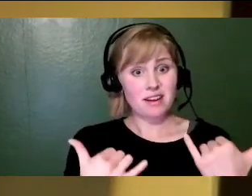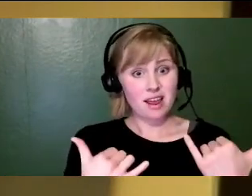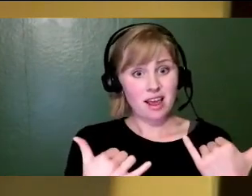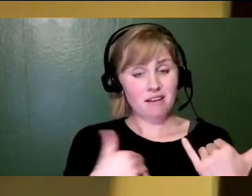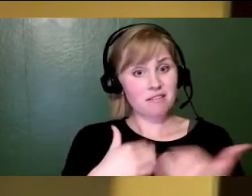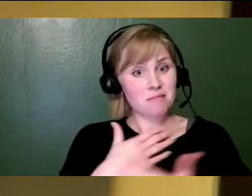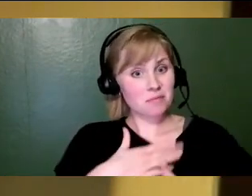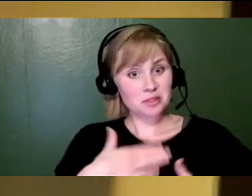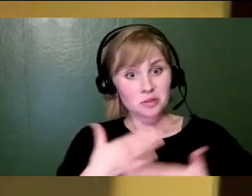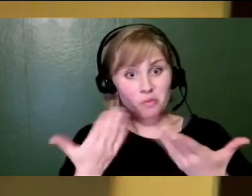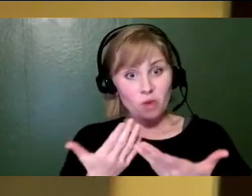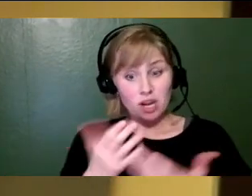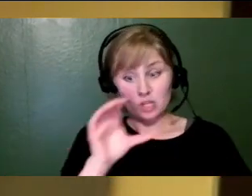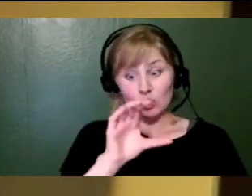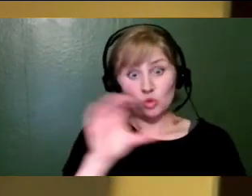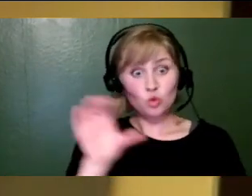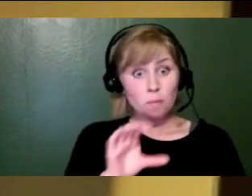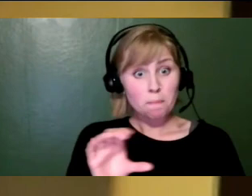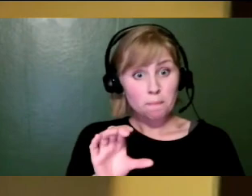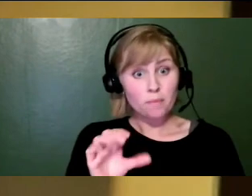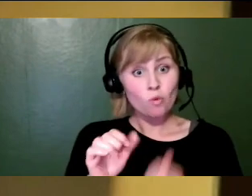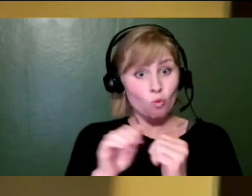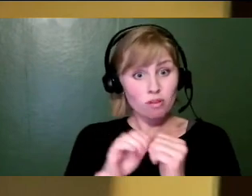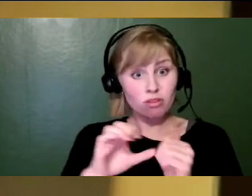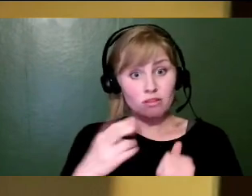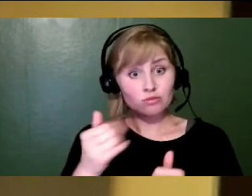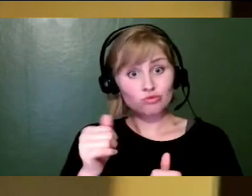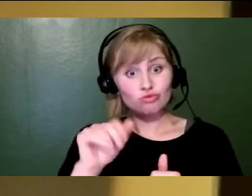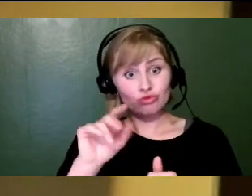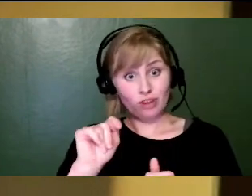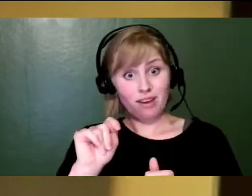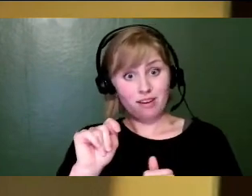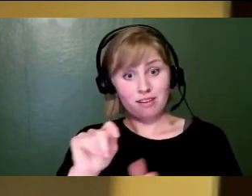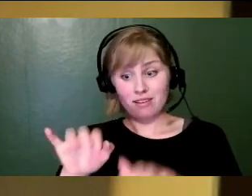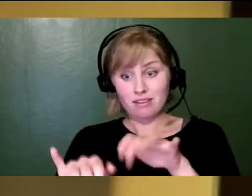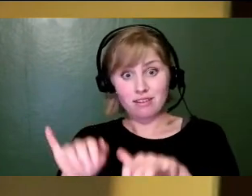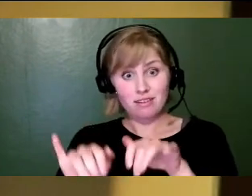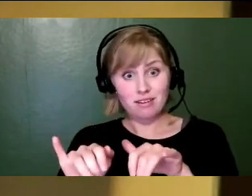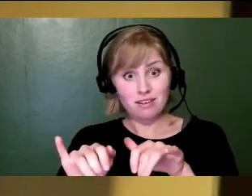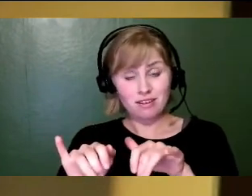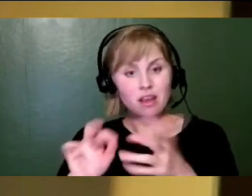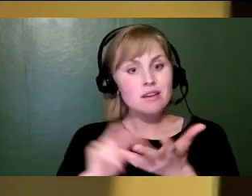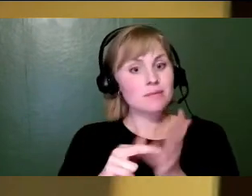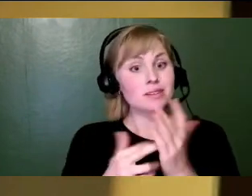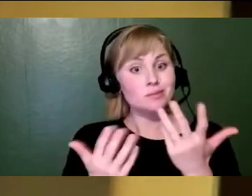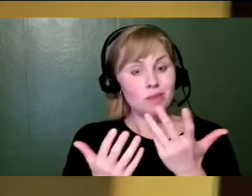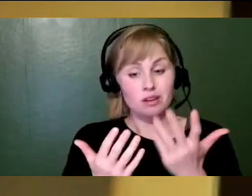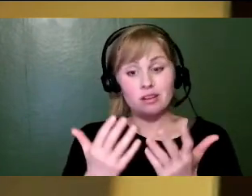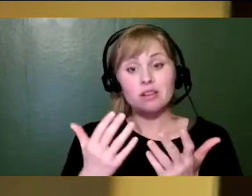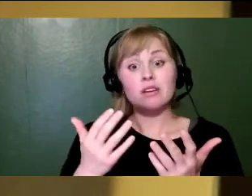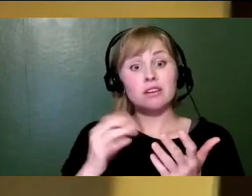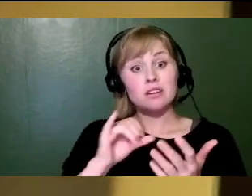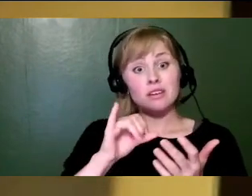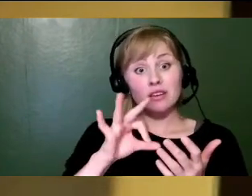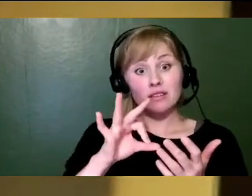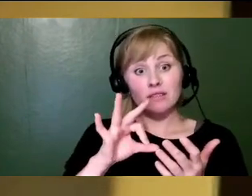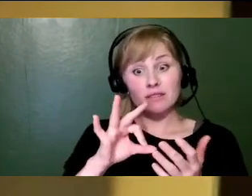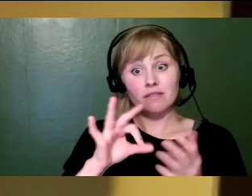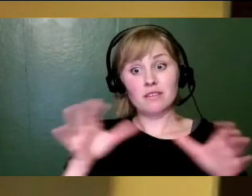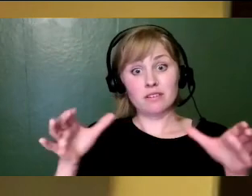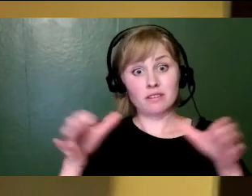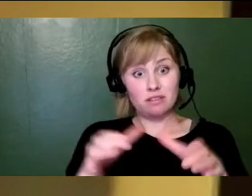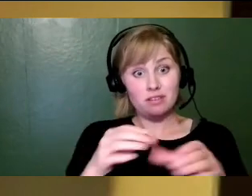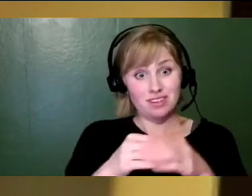of Zoom and having the chat function means that some of the students who are perhaps shyer to speak in person have been more willing to